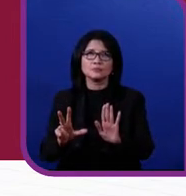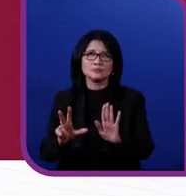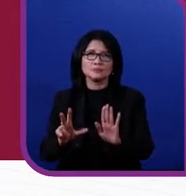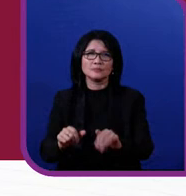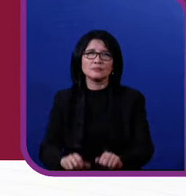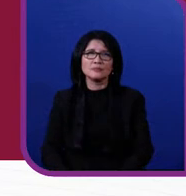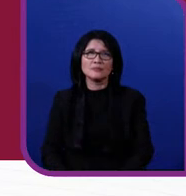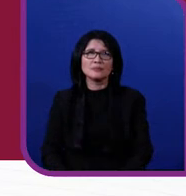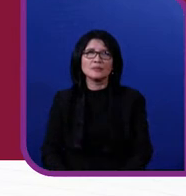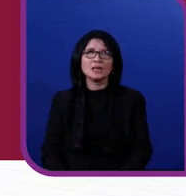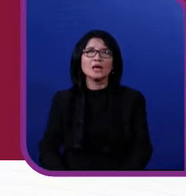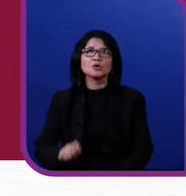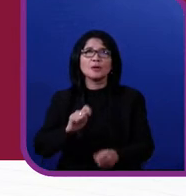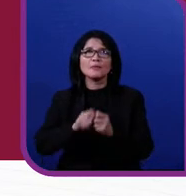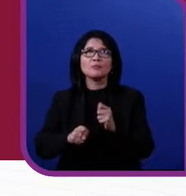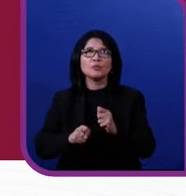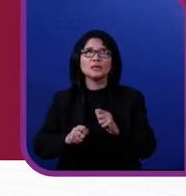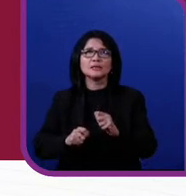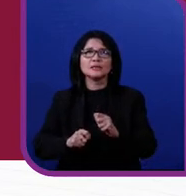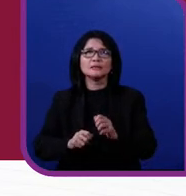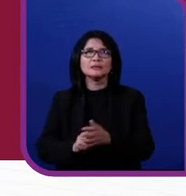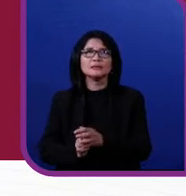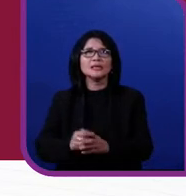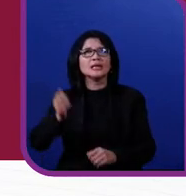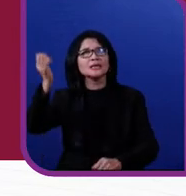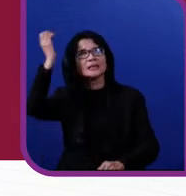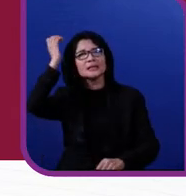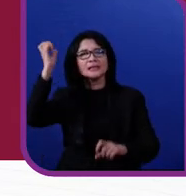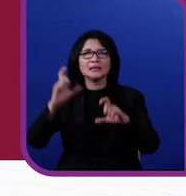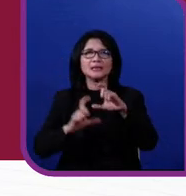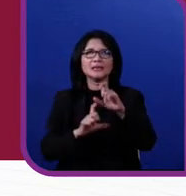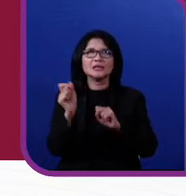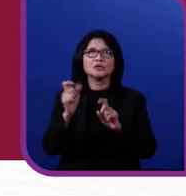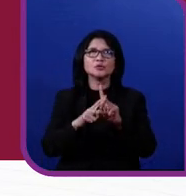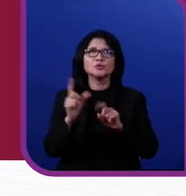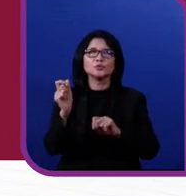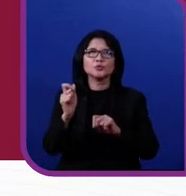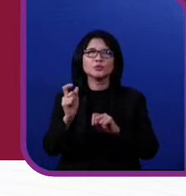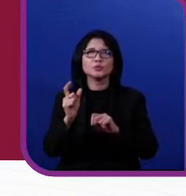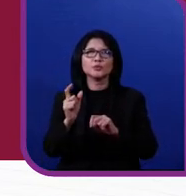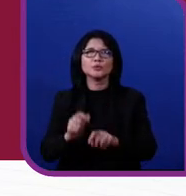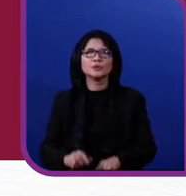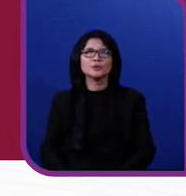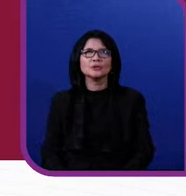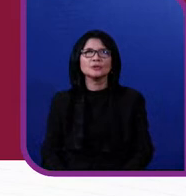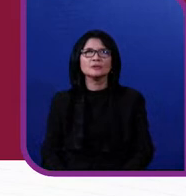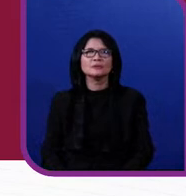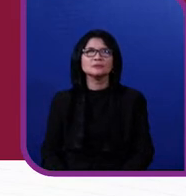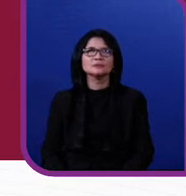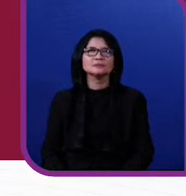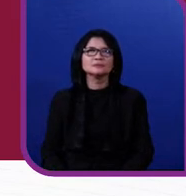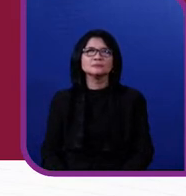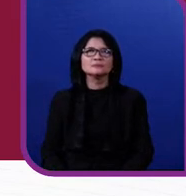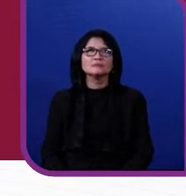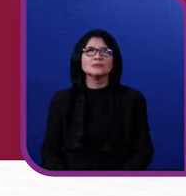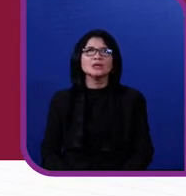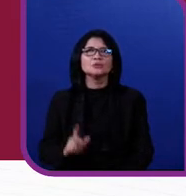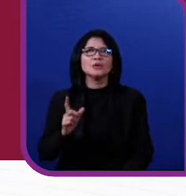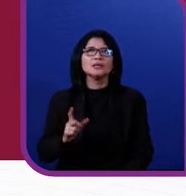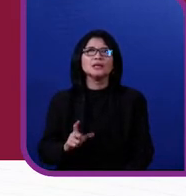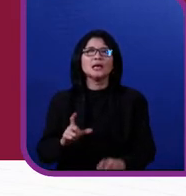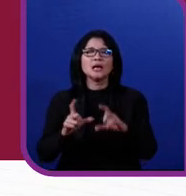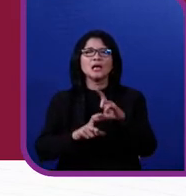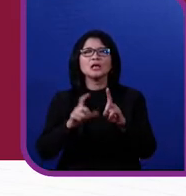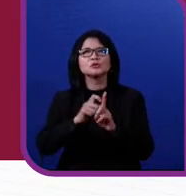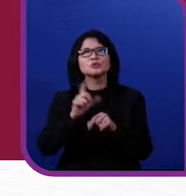mention above Green Suko is the first Green suku in the world and the big screen suku in the world today one is